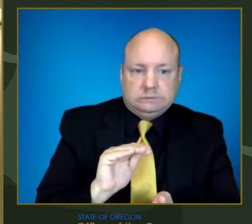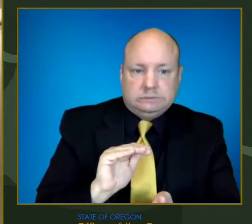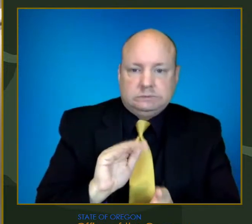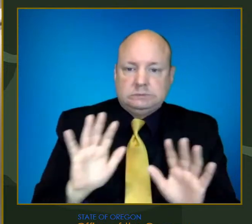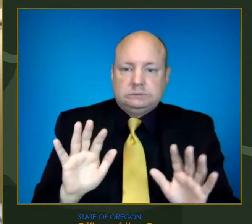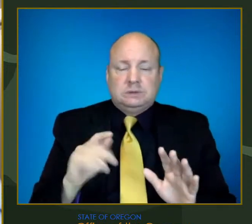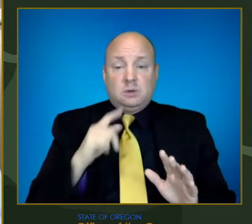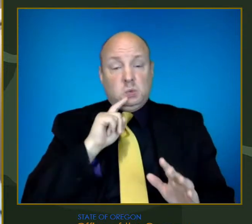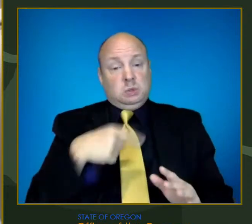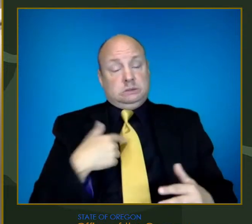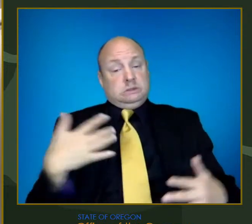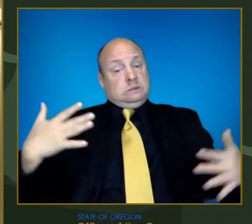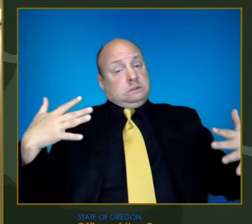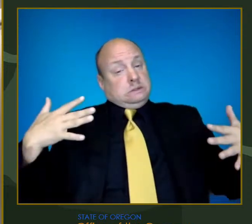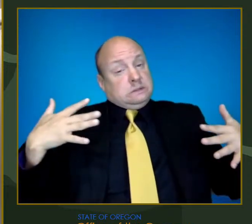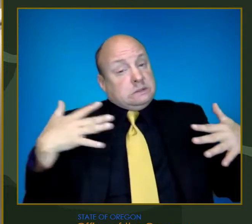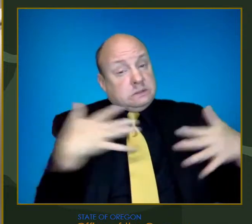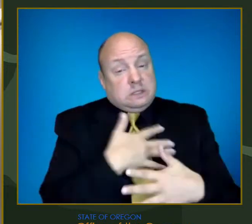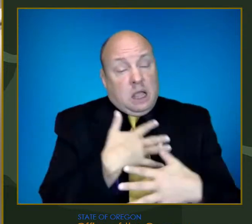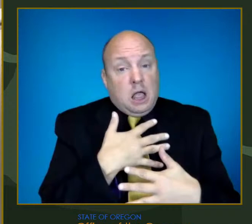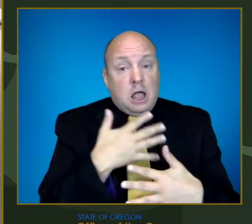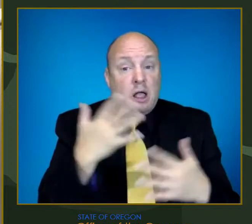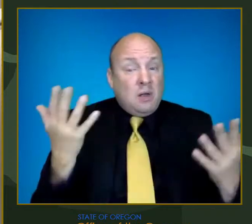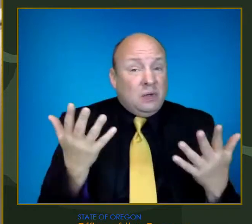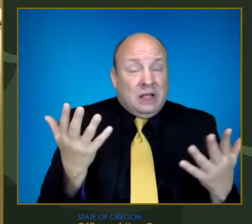to, which is if somebody gets in an accident,